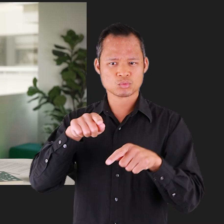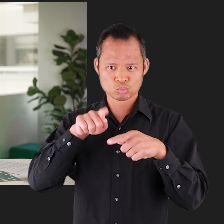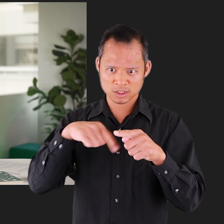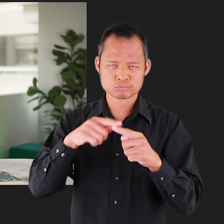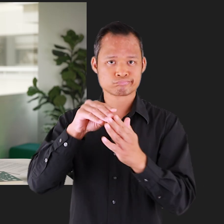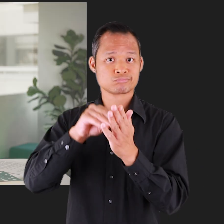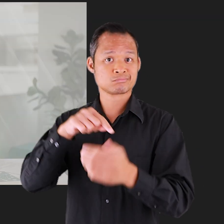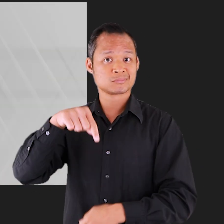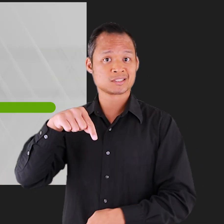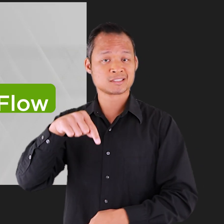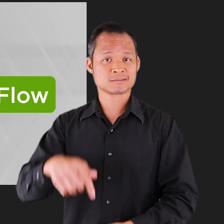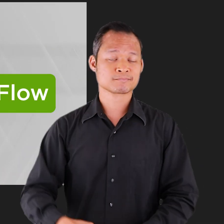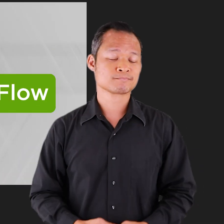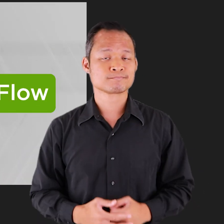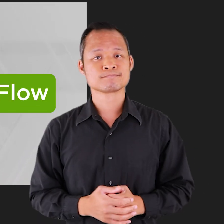time of your application.